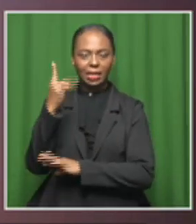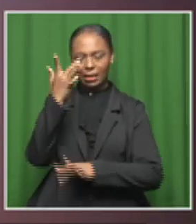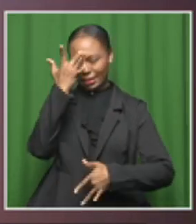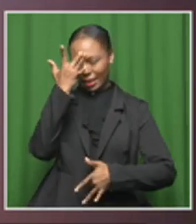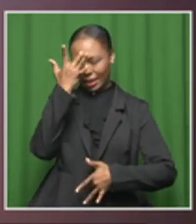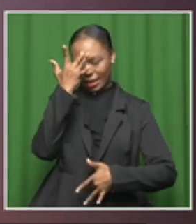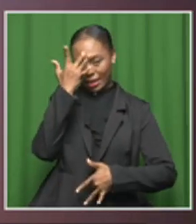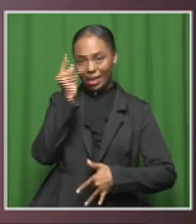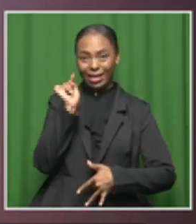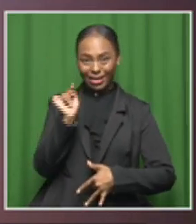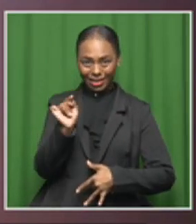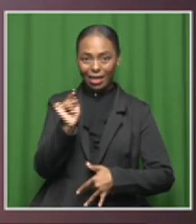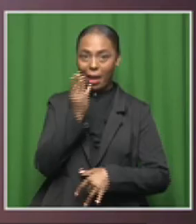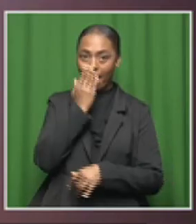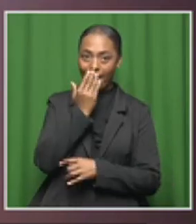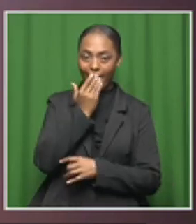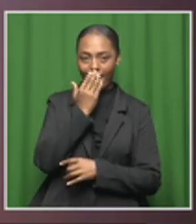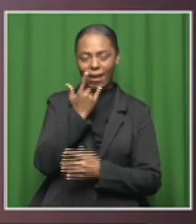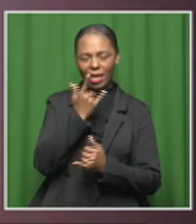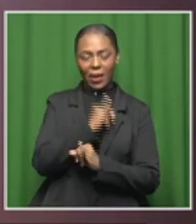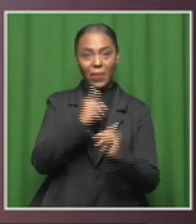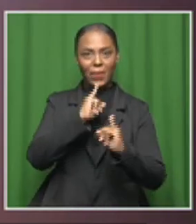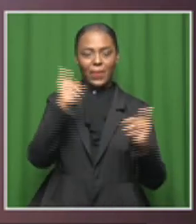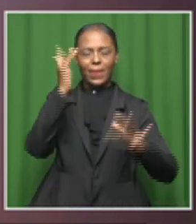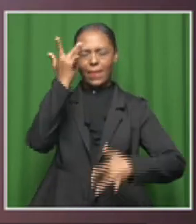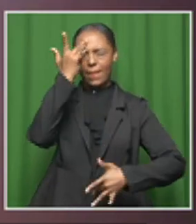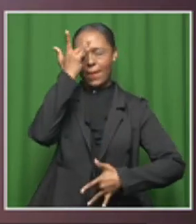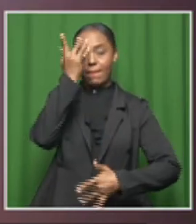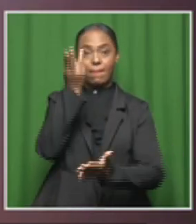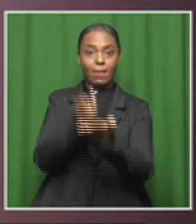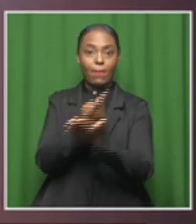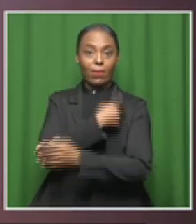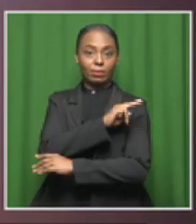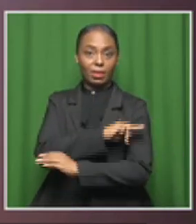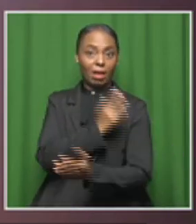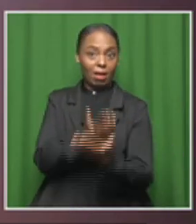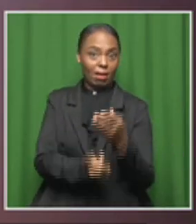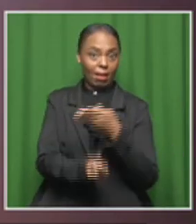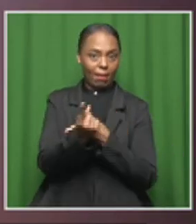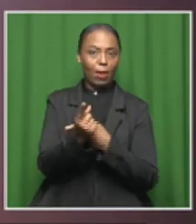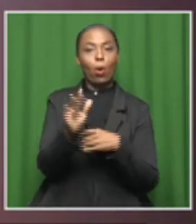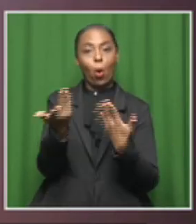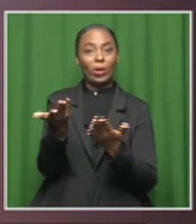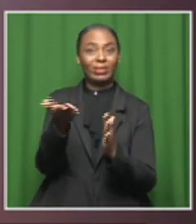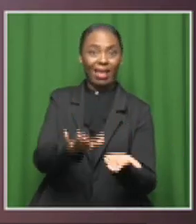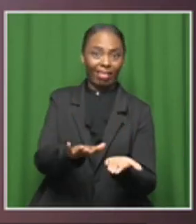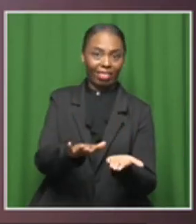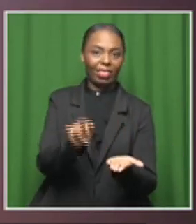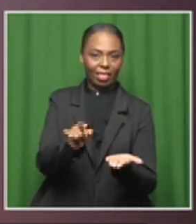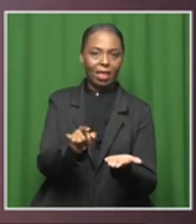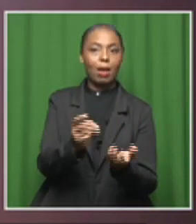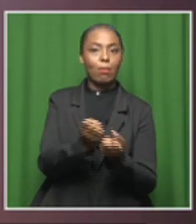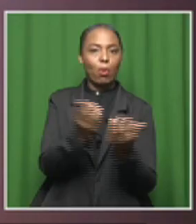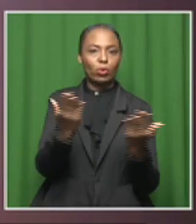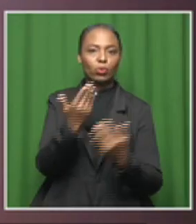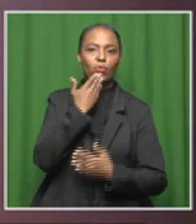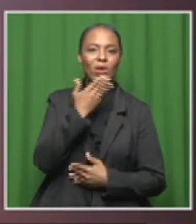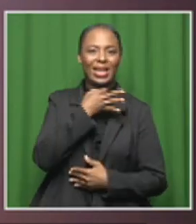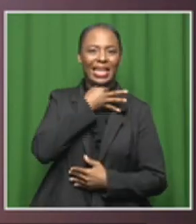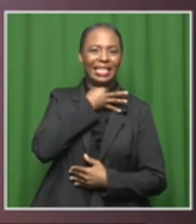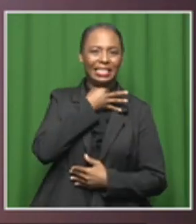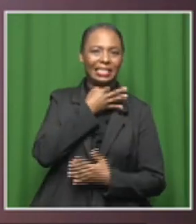influenza may cause severe illness, leading to hospitalization or even possibly death, especially among those who are at risk